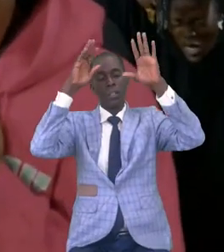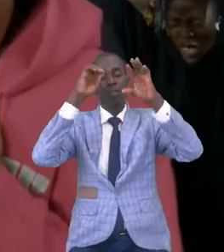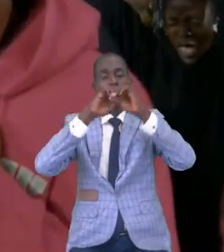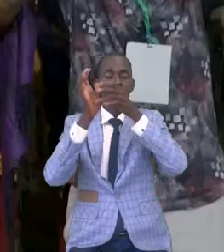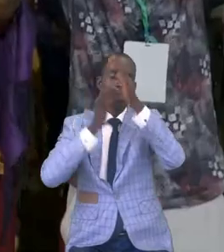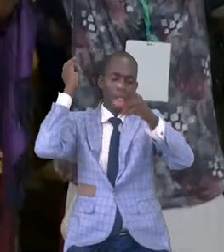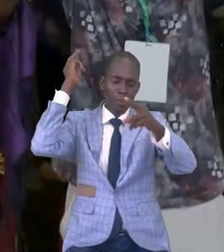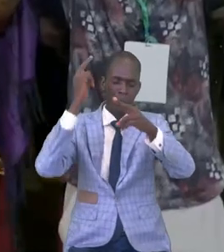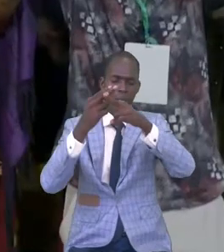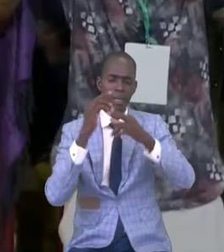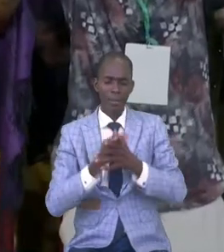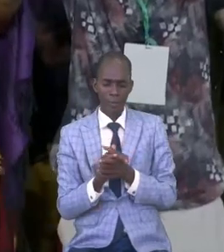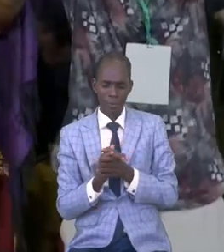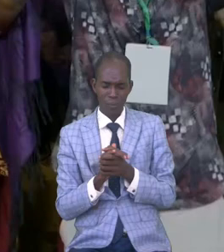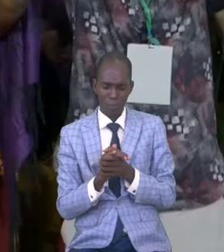Jesus' name,